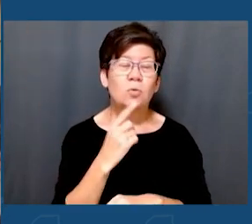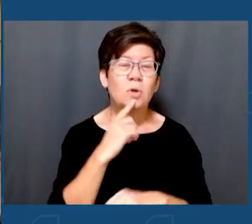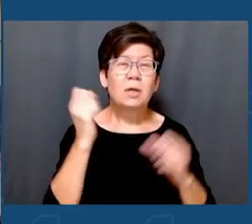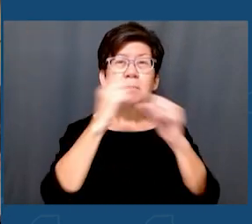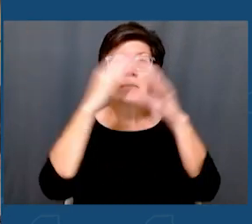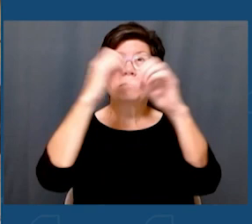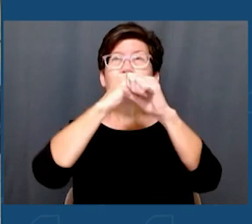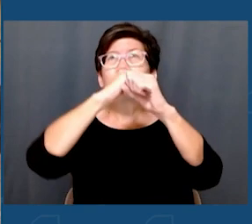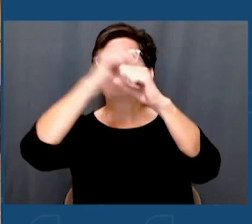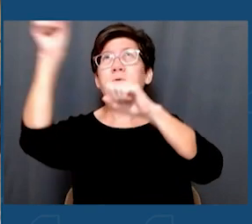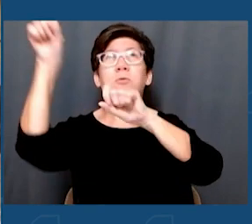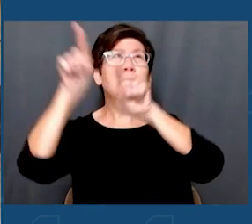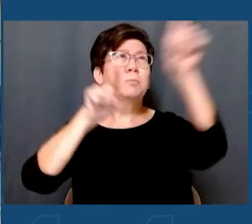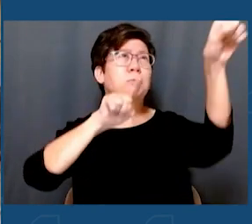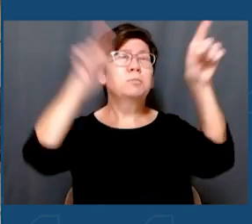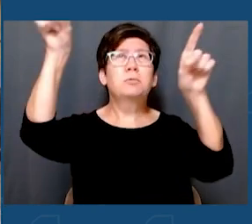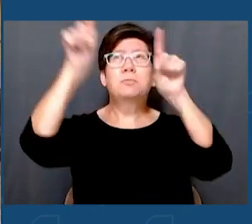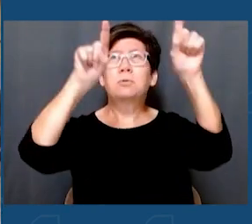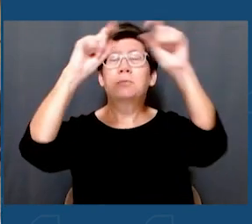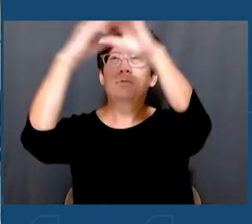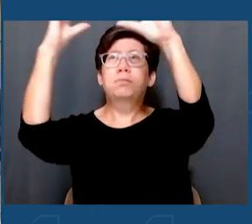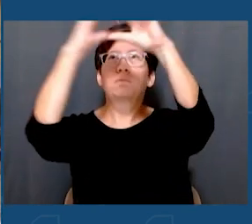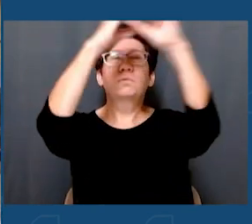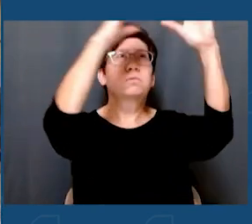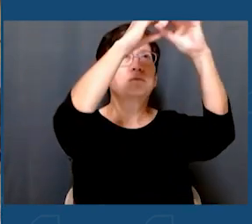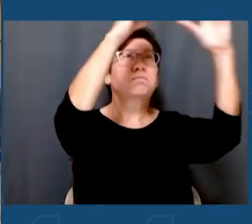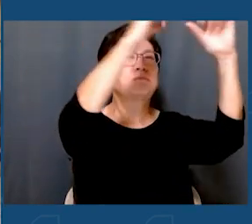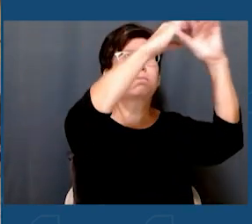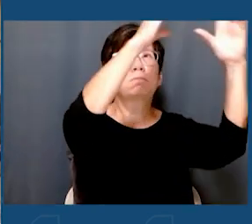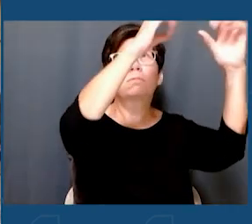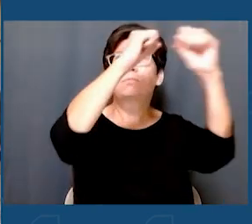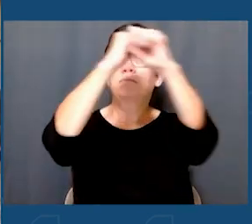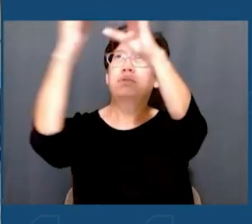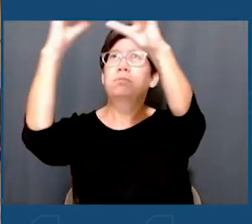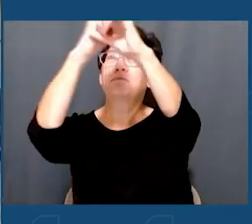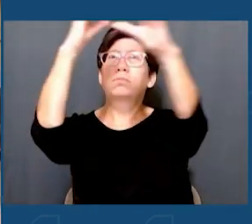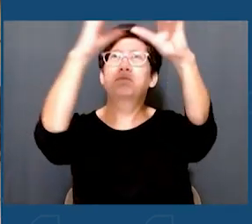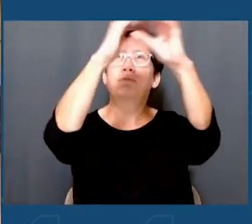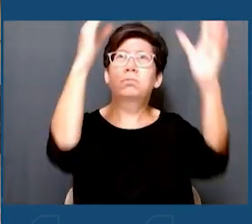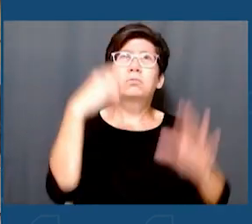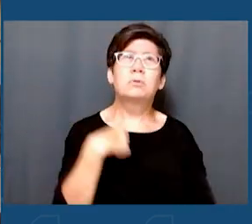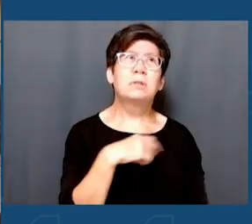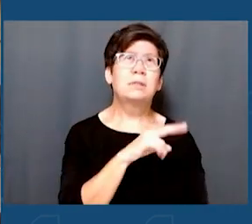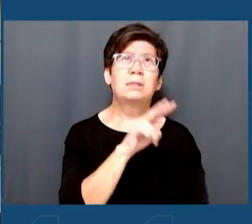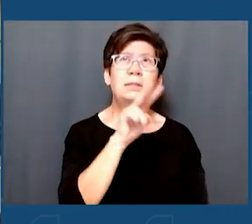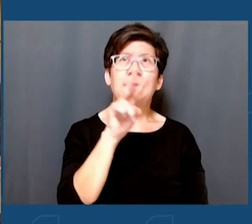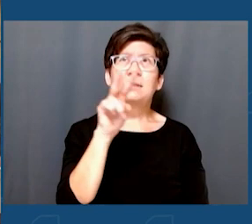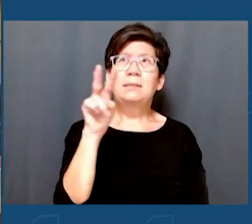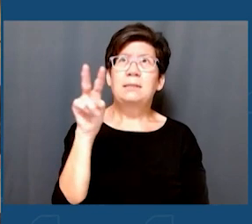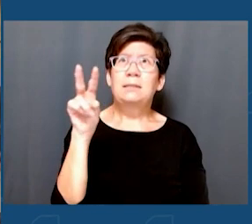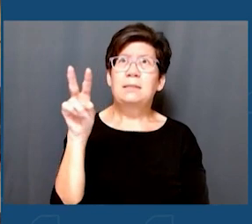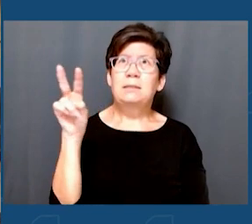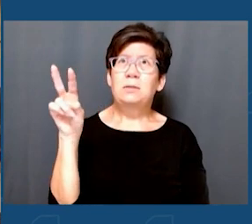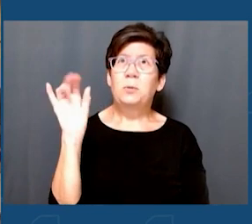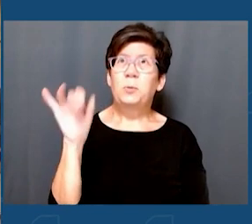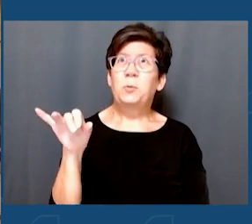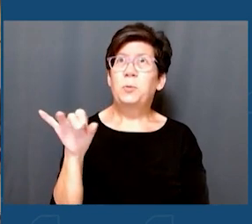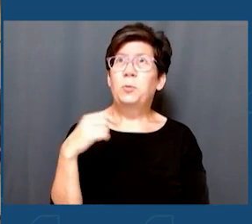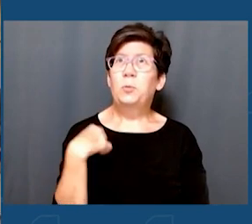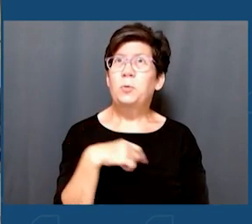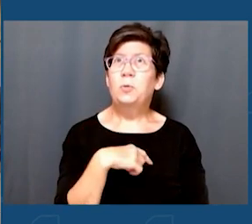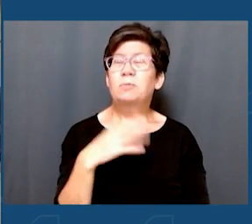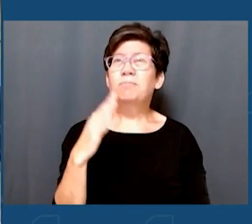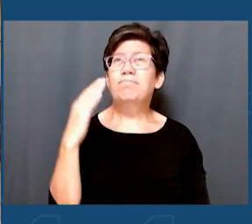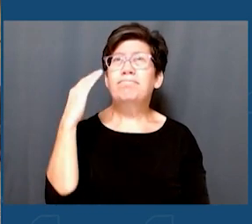red glare, the bombs bursting in air, gave proof